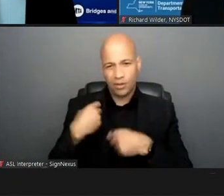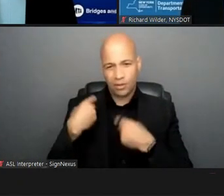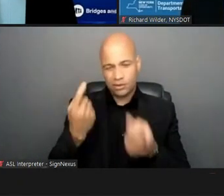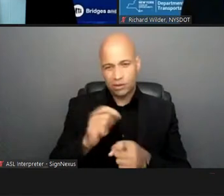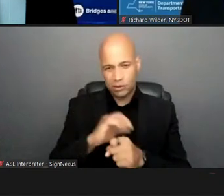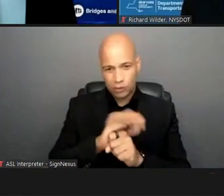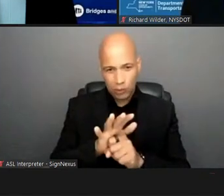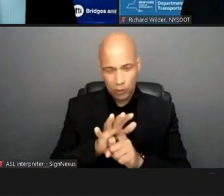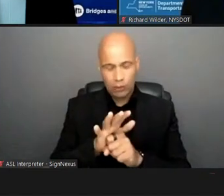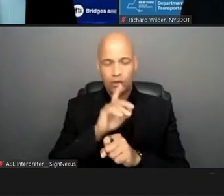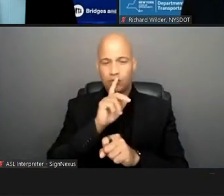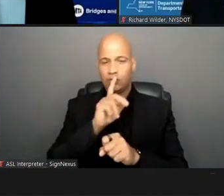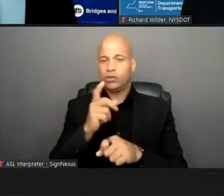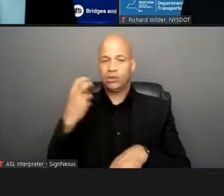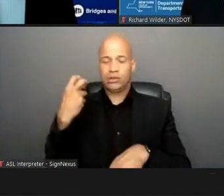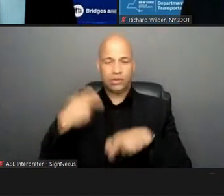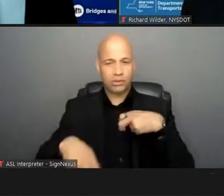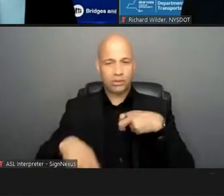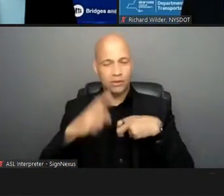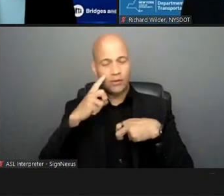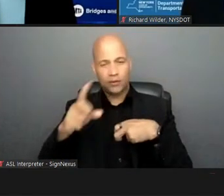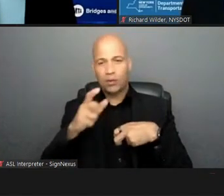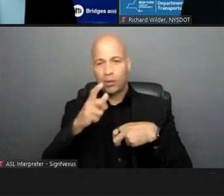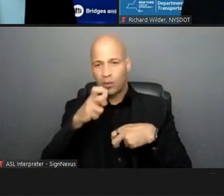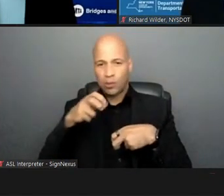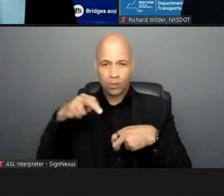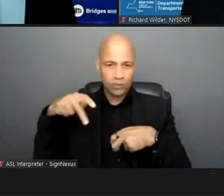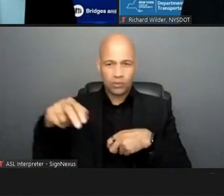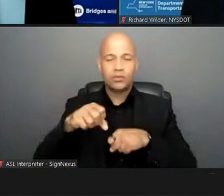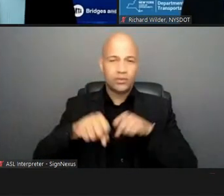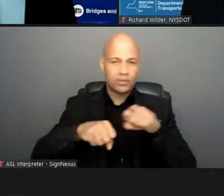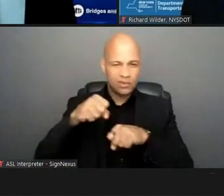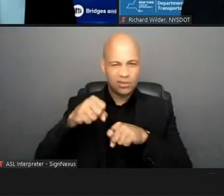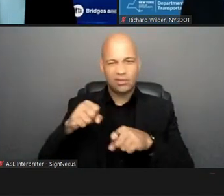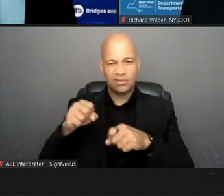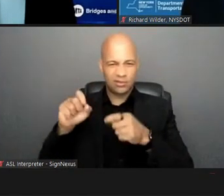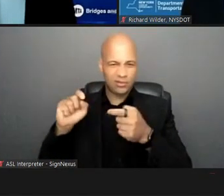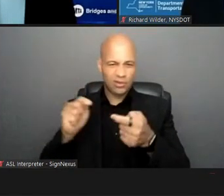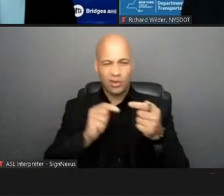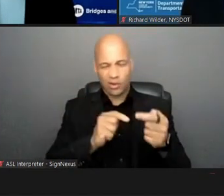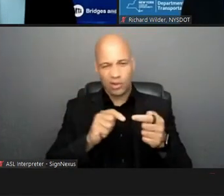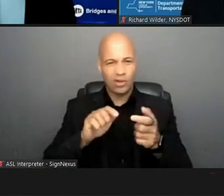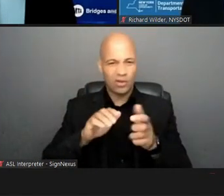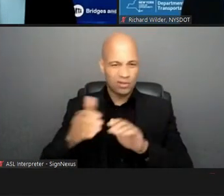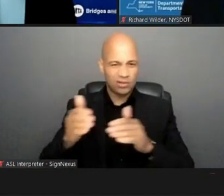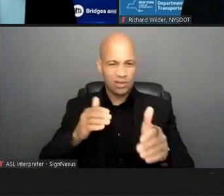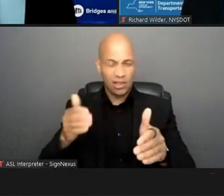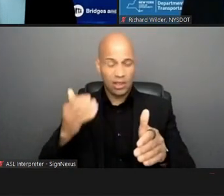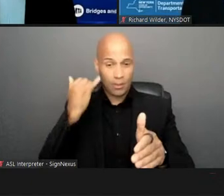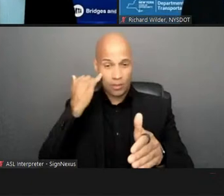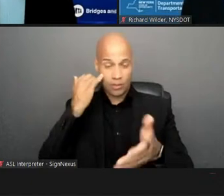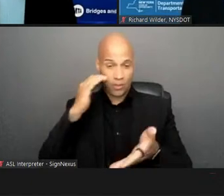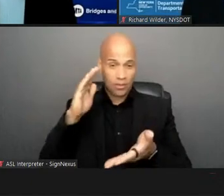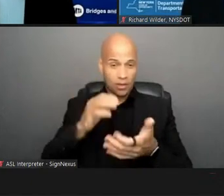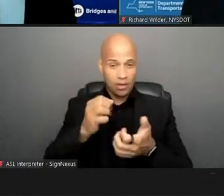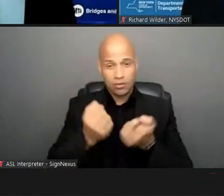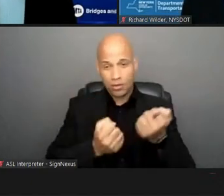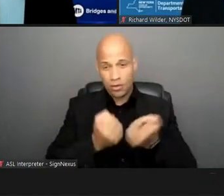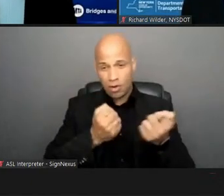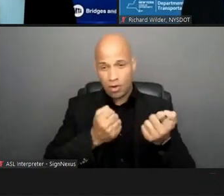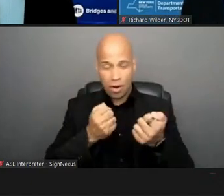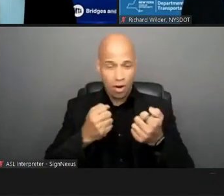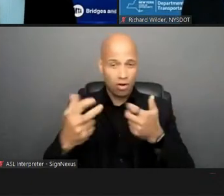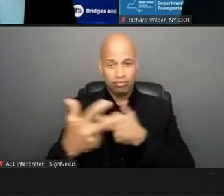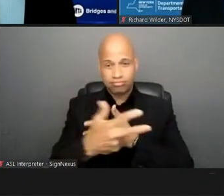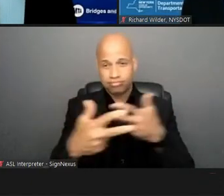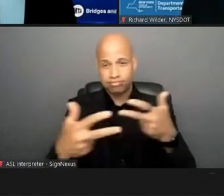have been extremely deadly for pedestrians and cyclists and I believe that congestion pricing by taking cars off the road will contribute to the city's